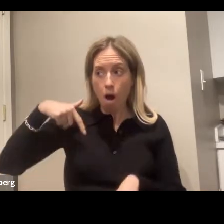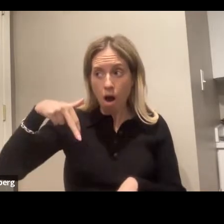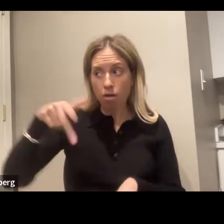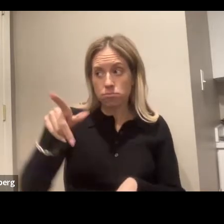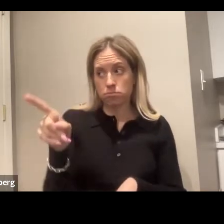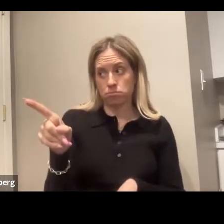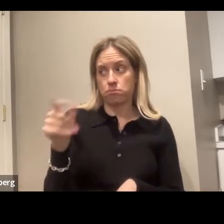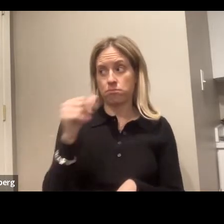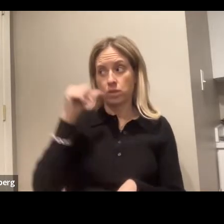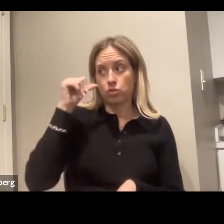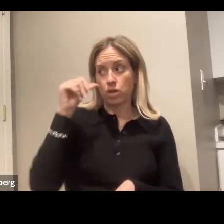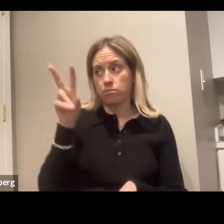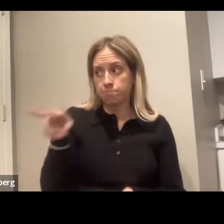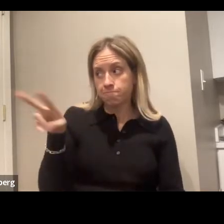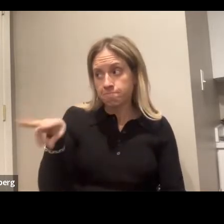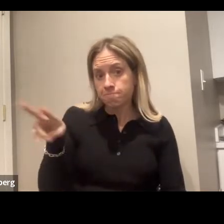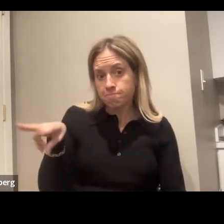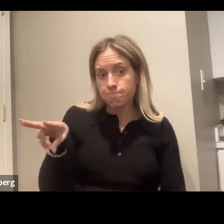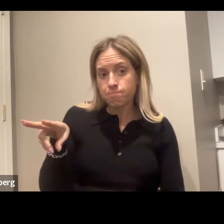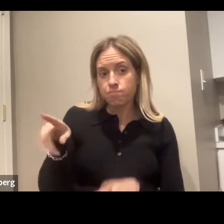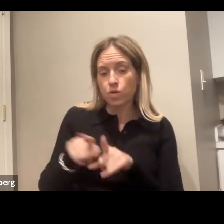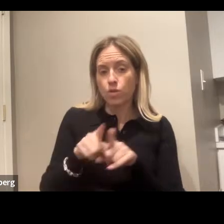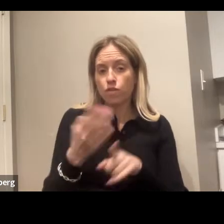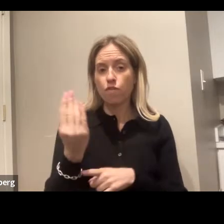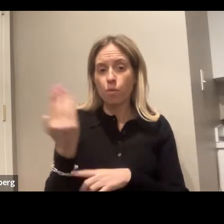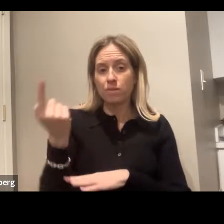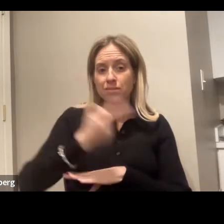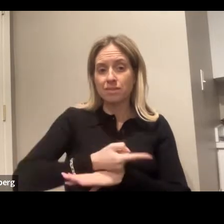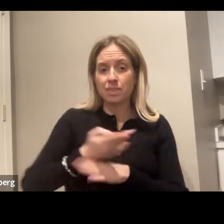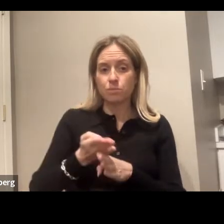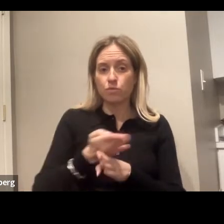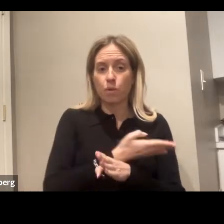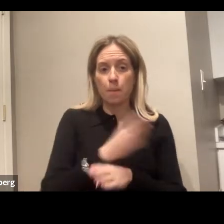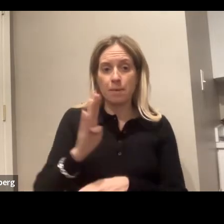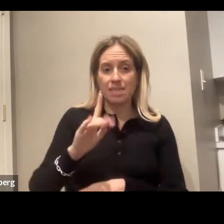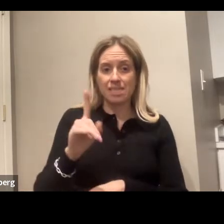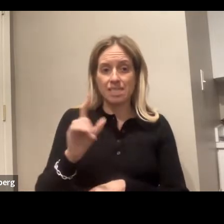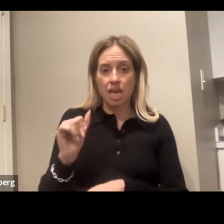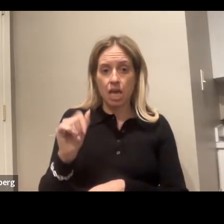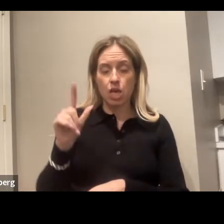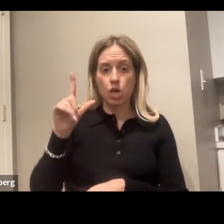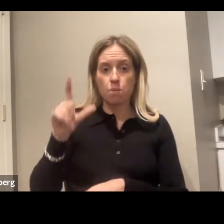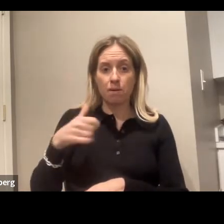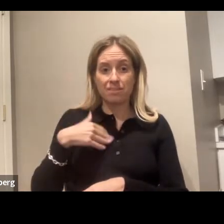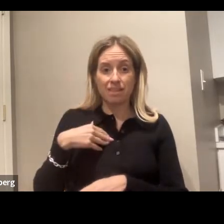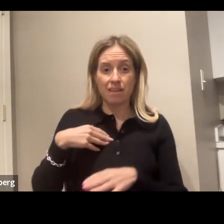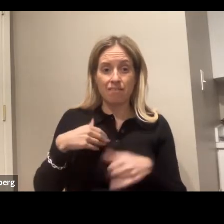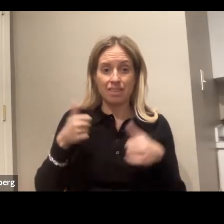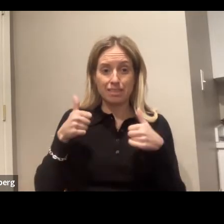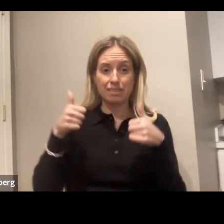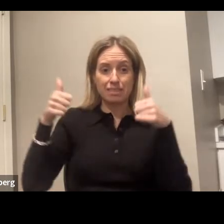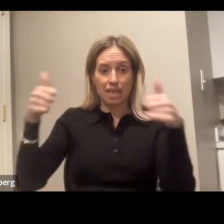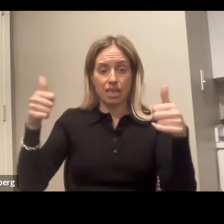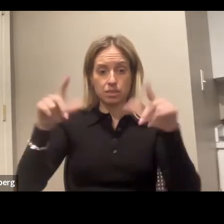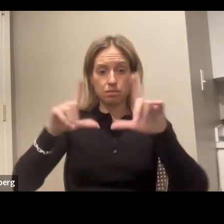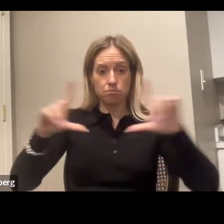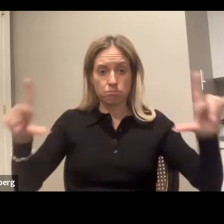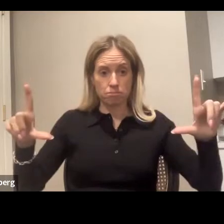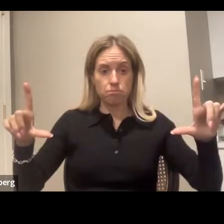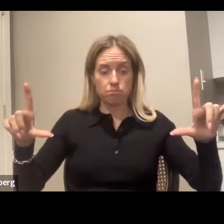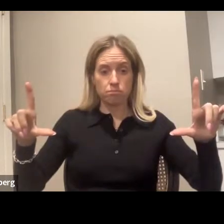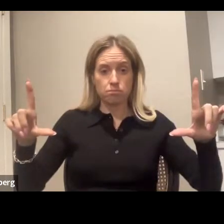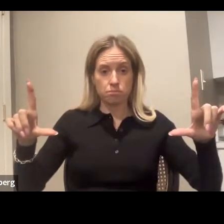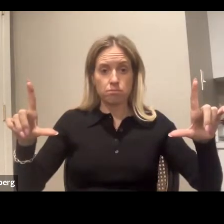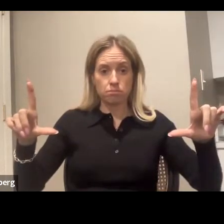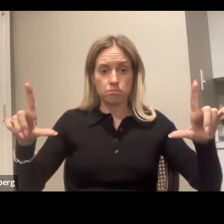and they were also 14 days prior to any BZA case, you have to affix signage notices, these large orange signs